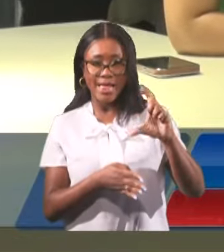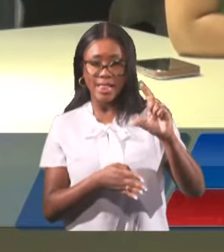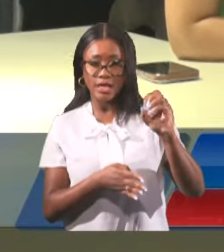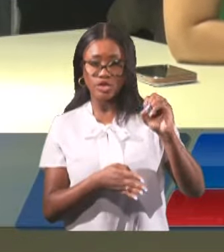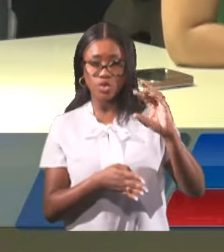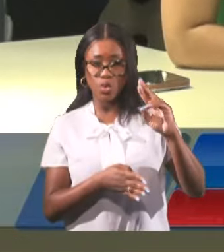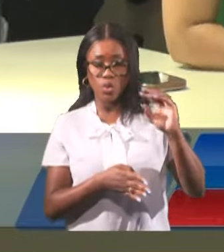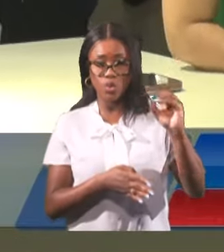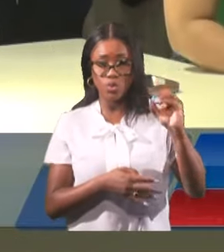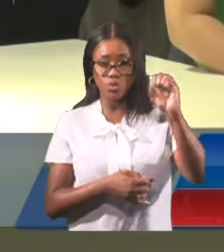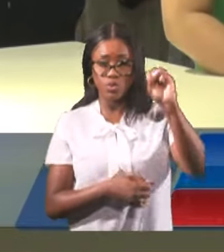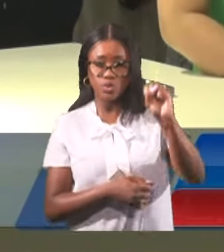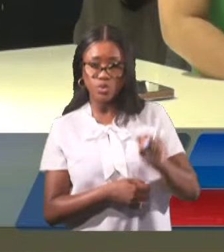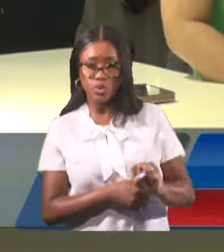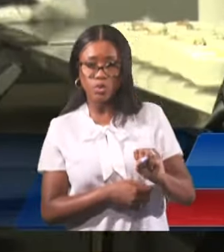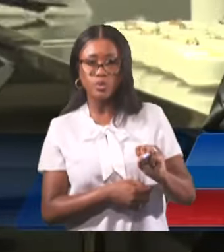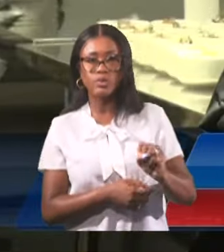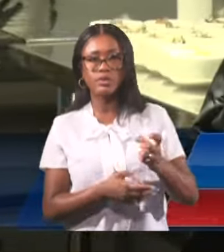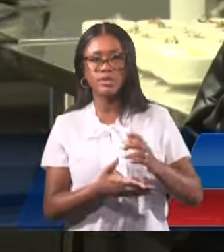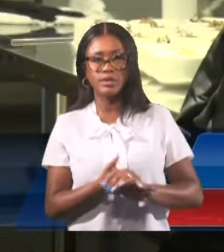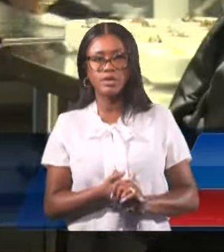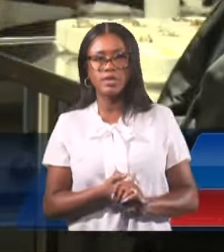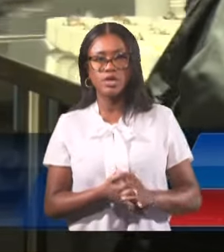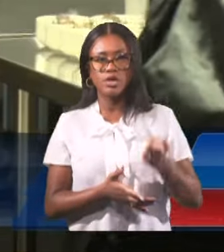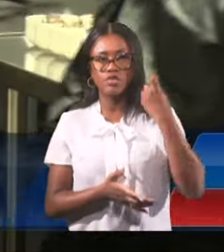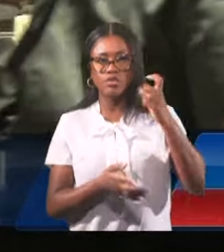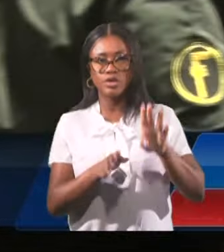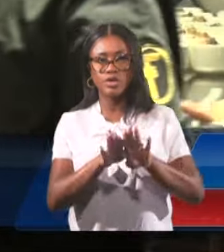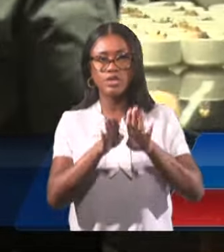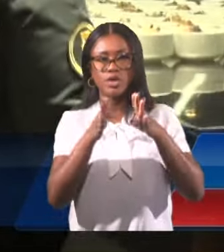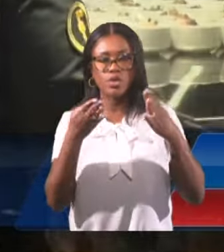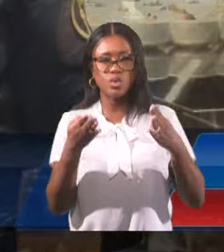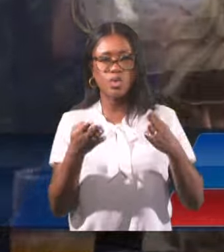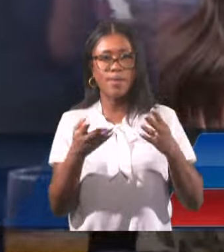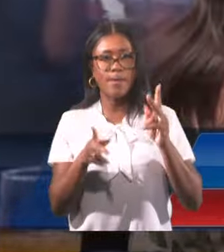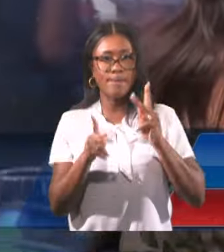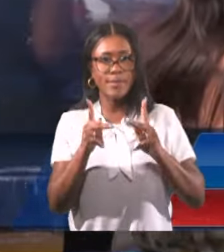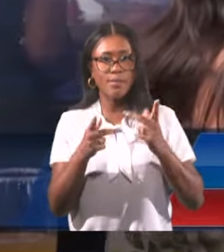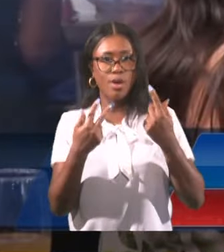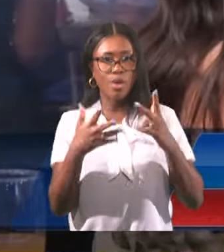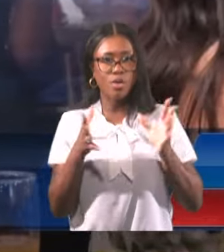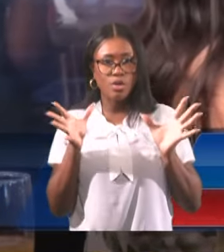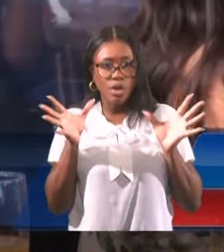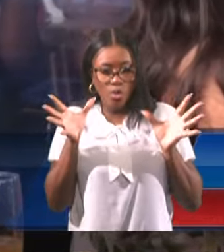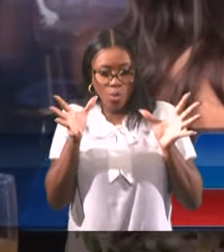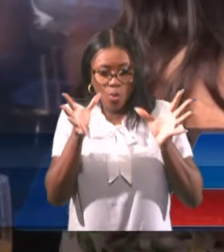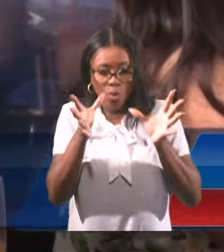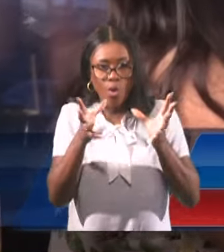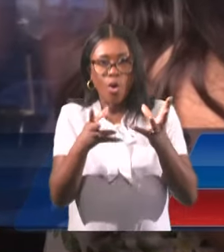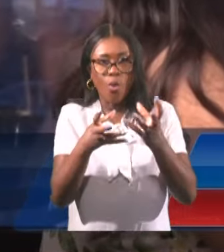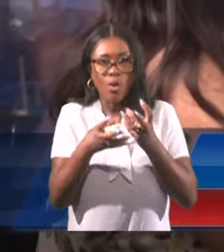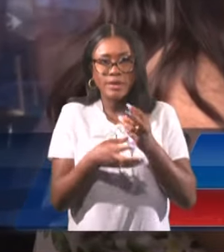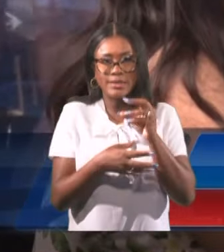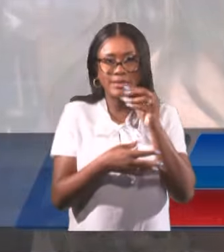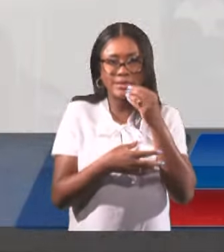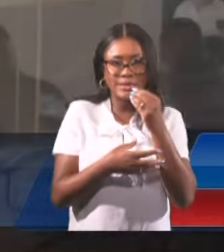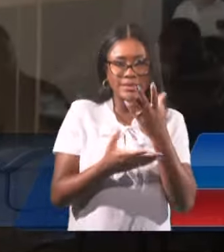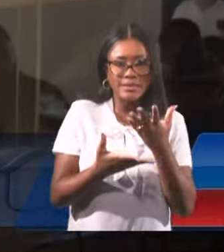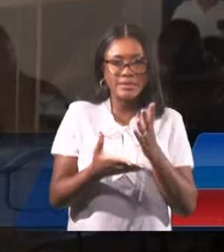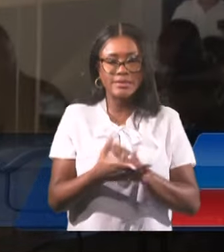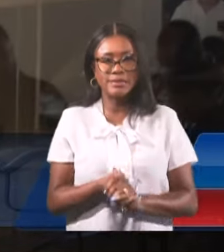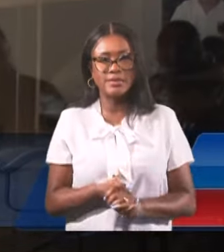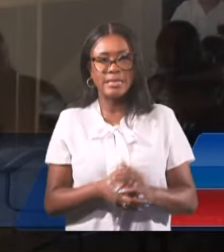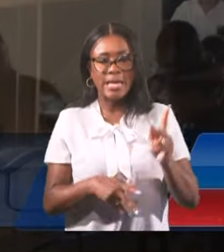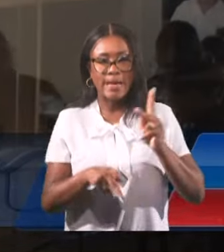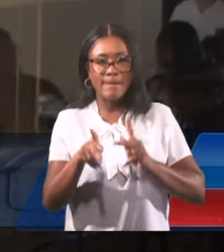managing director, Reshma Avani Rojas, its recent opening is already turning heads, enhancing appetites, and bringing chefs together.